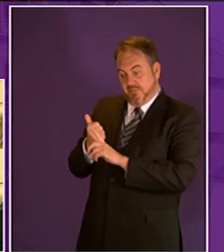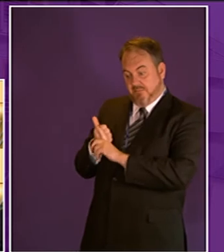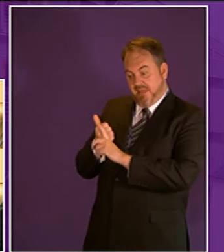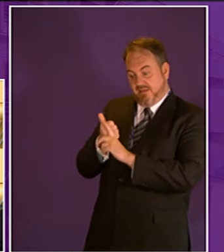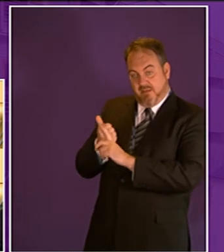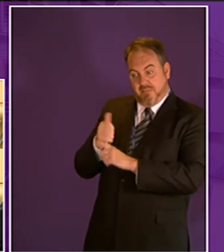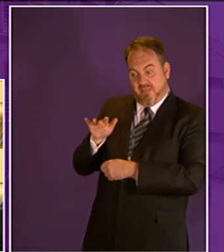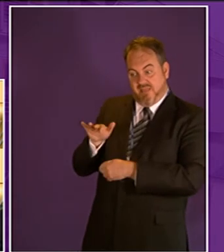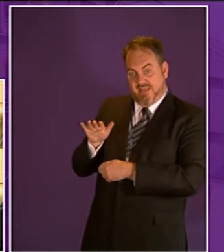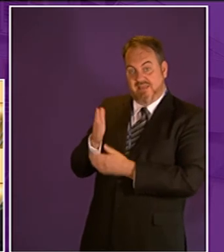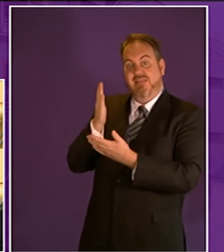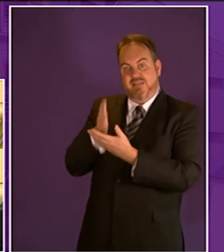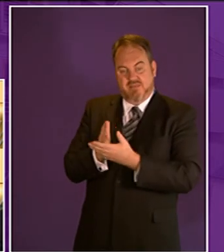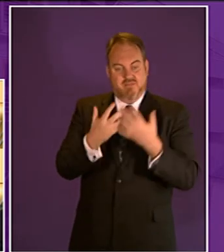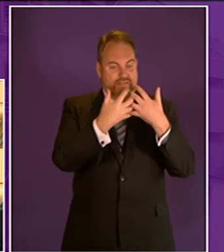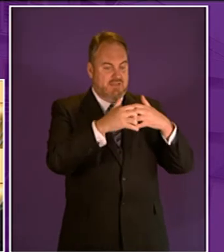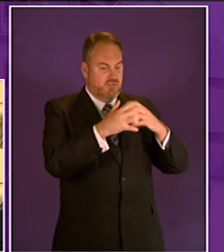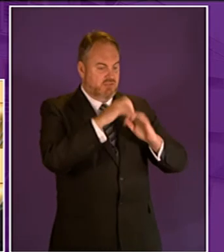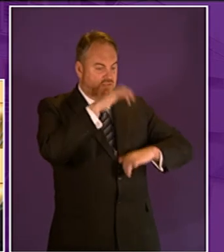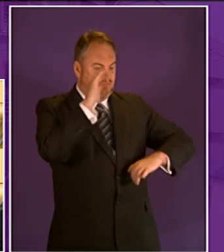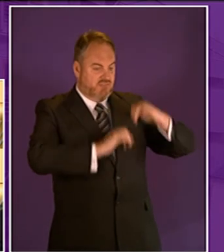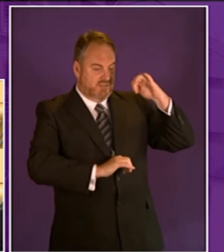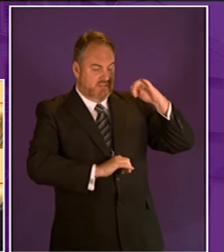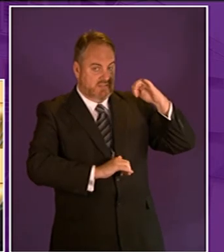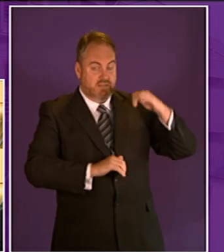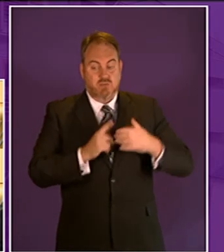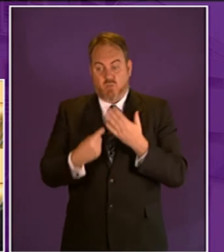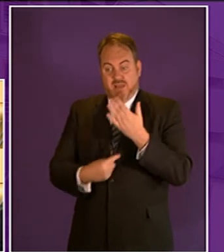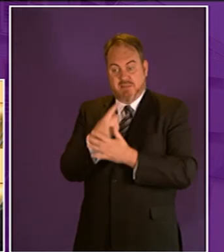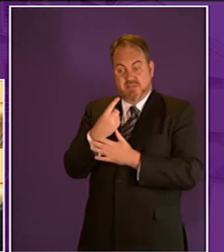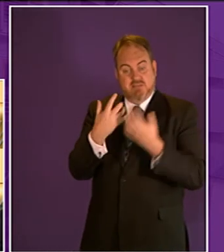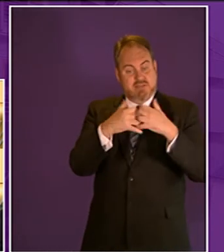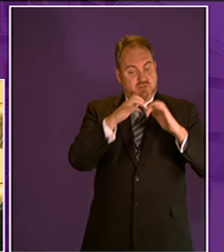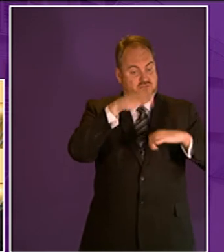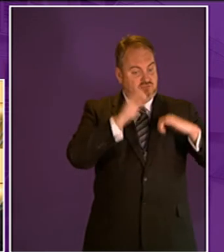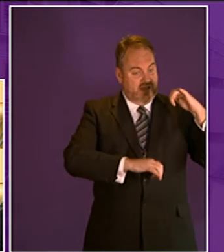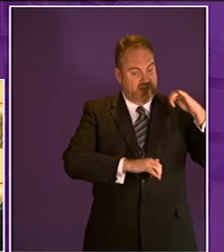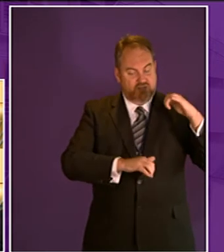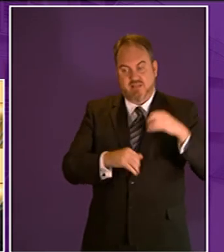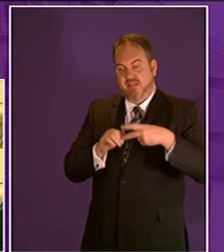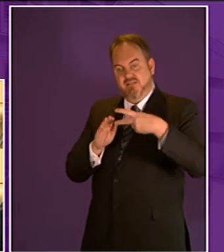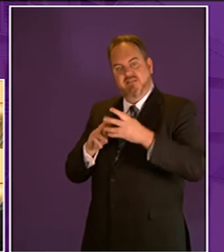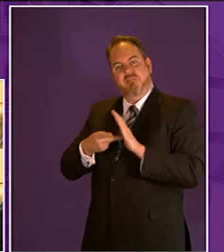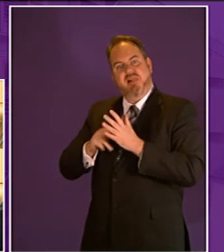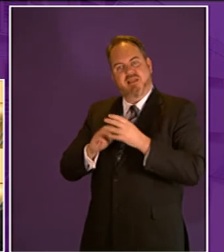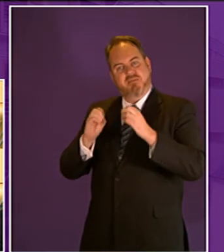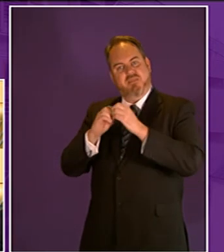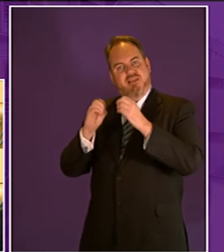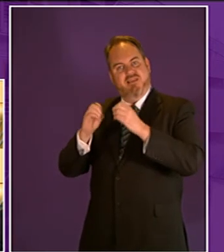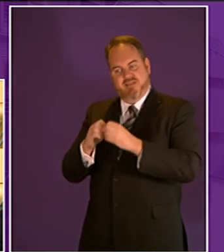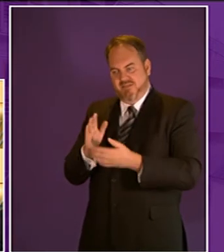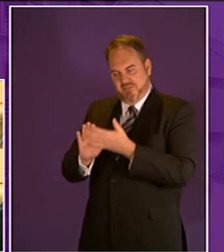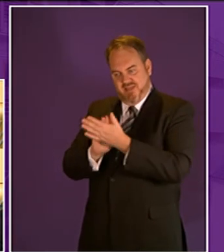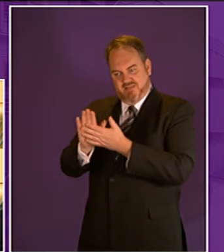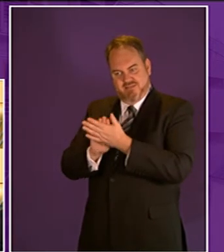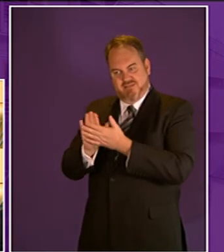IT system fail, and they were put in place very, very quickly indeed, and were very successful in